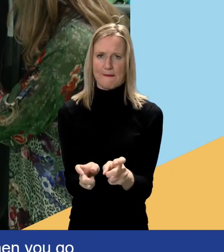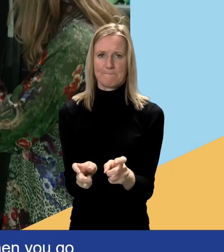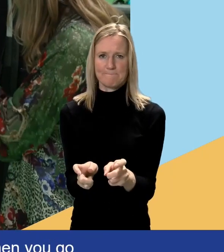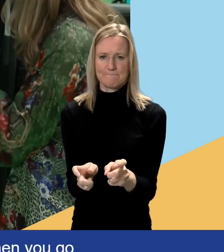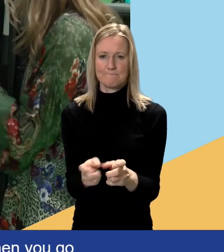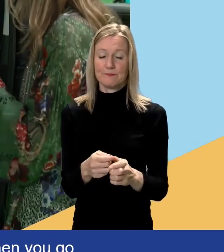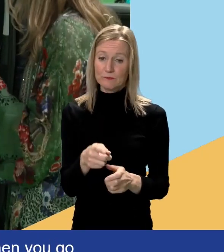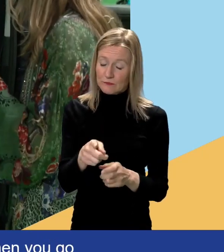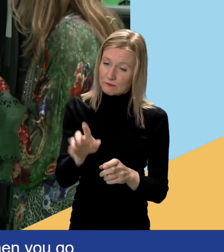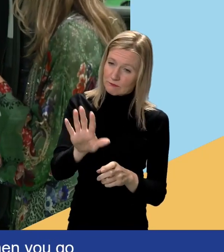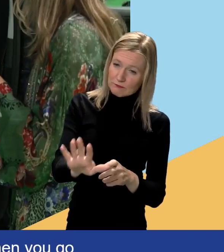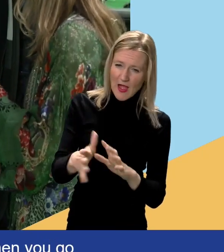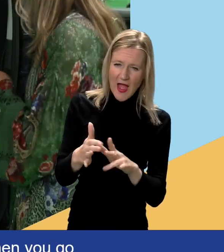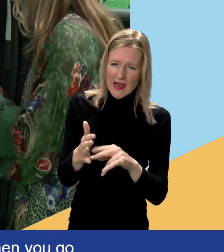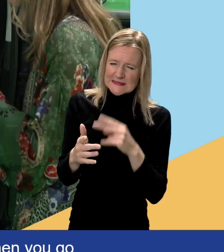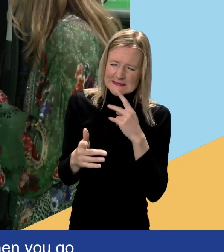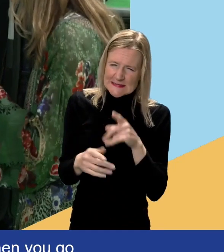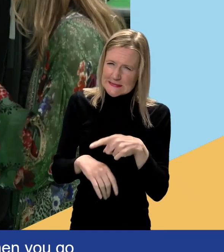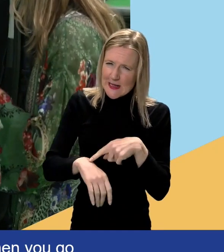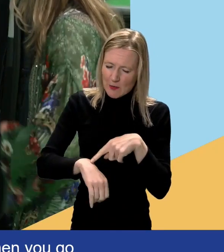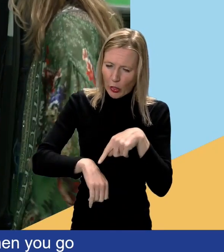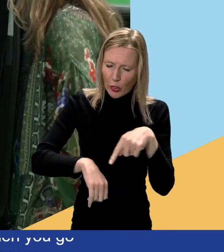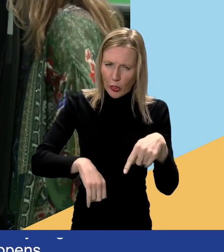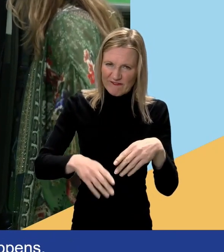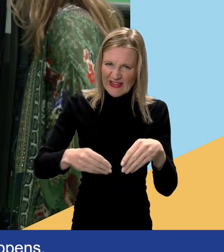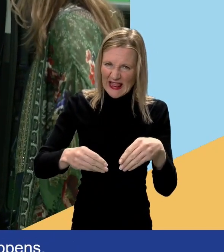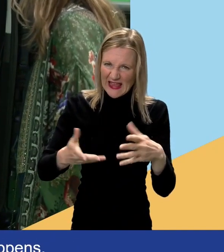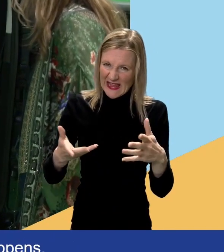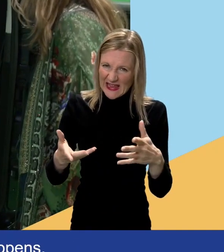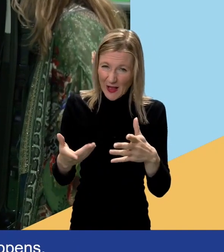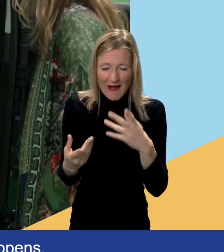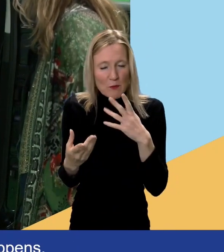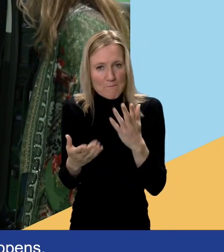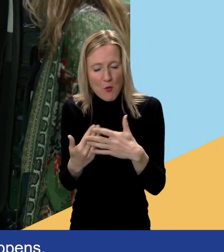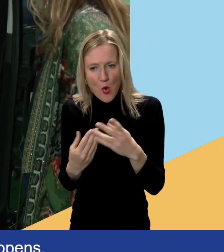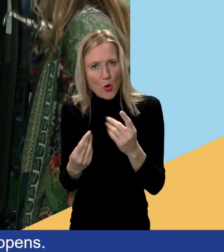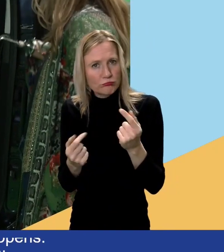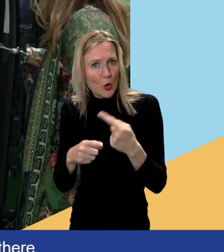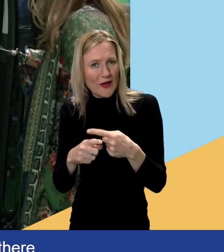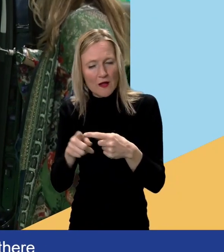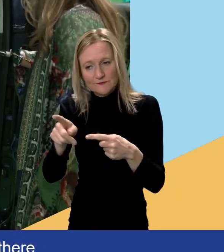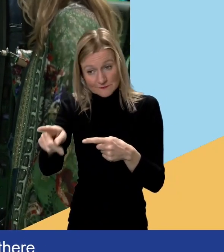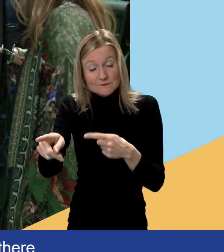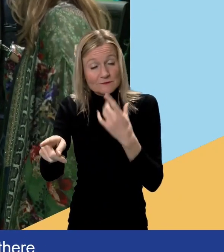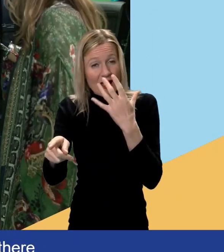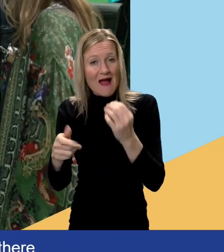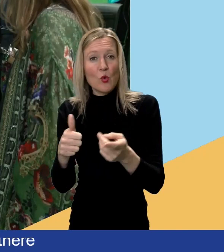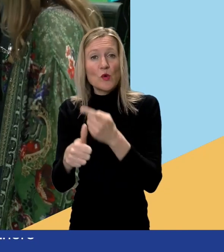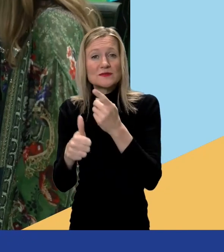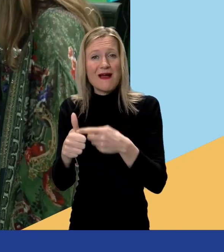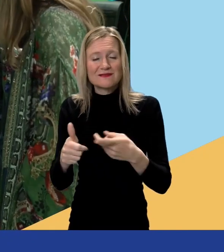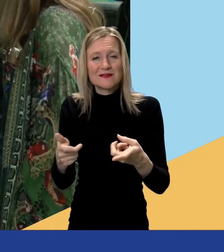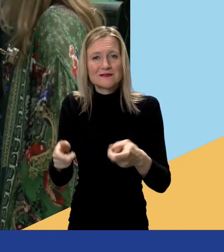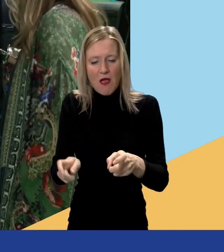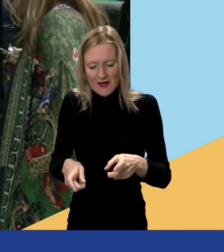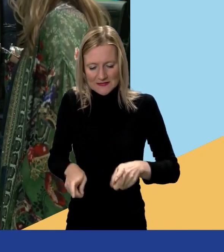This looks a little bit time consuming. Is there anything quicker? There is. So there's an option of an automated tie down system. Right. If you